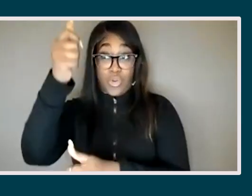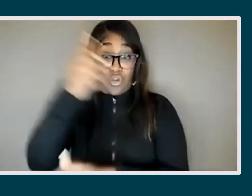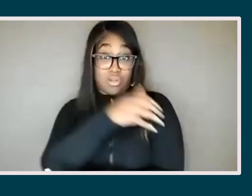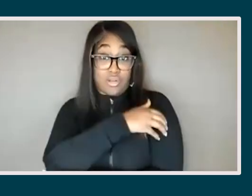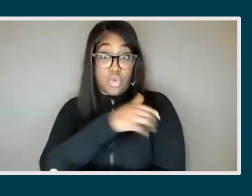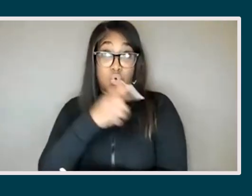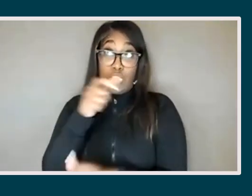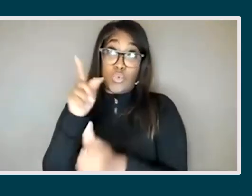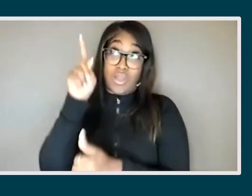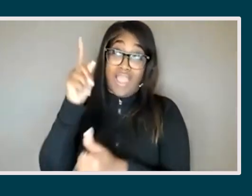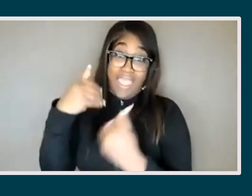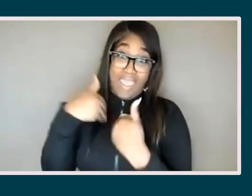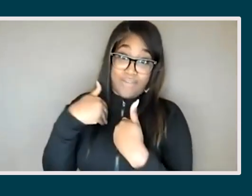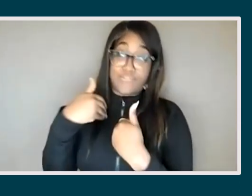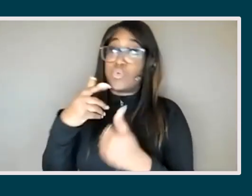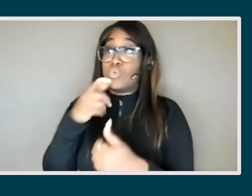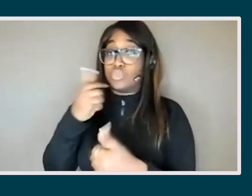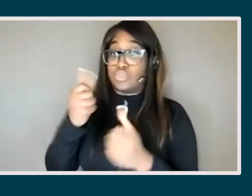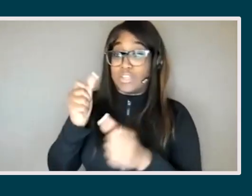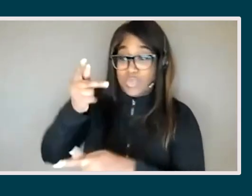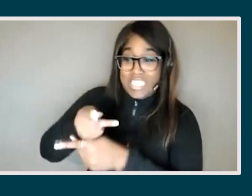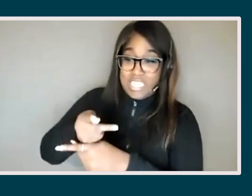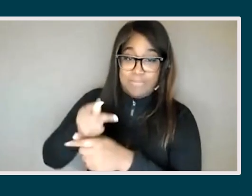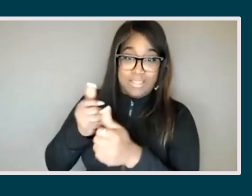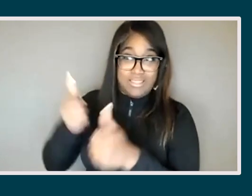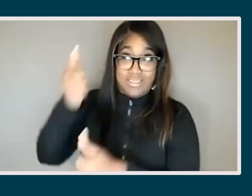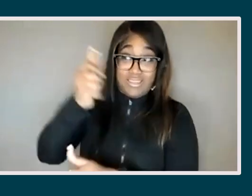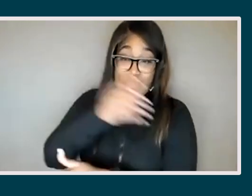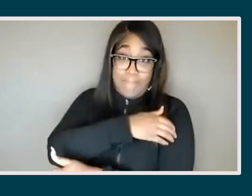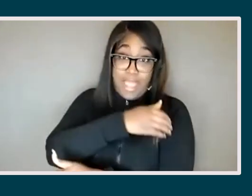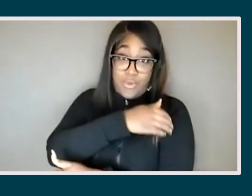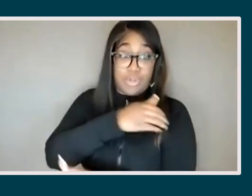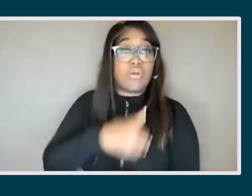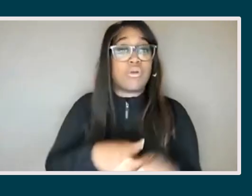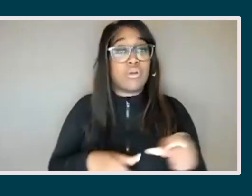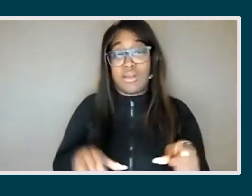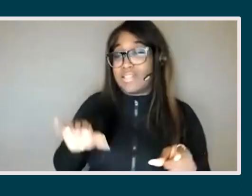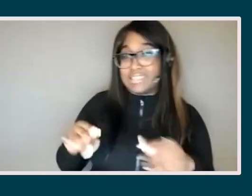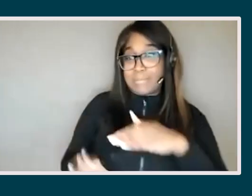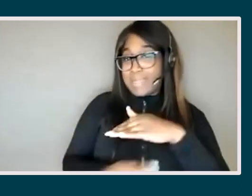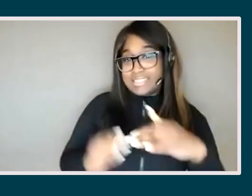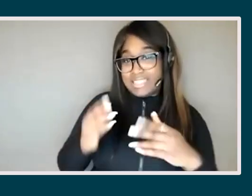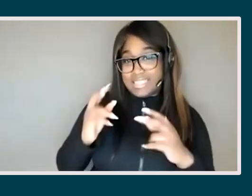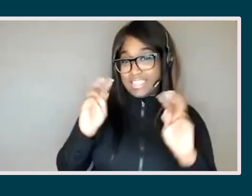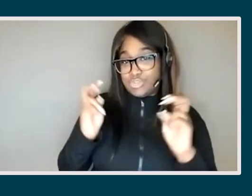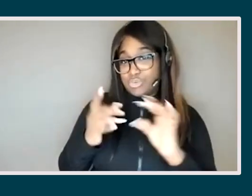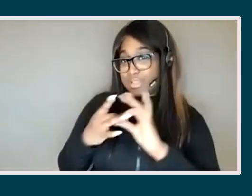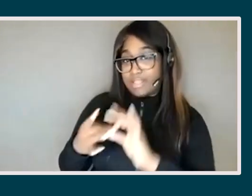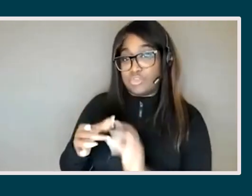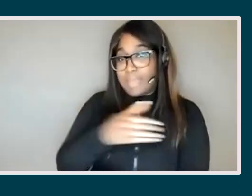and who's trying to keep it. And who's trying to keep it. Yeah. Right. It's a very basic issue around power.